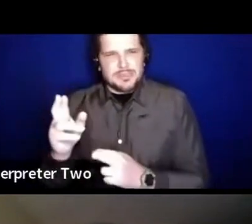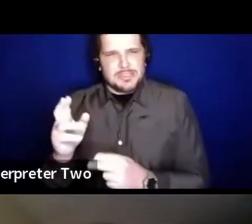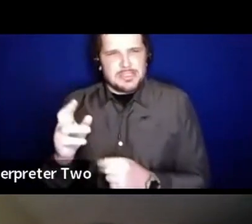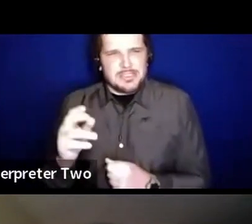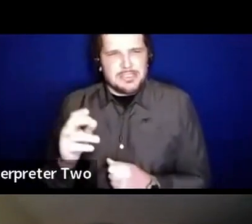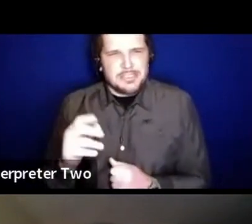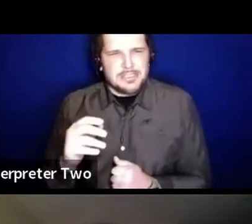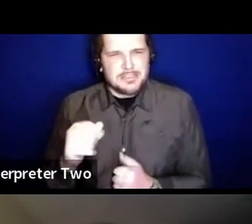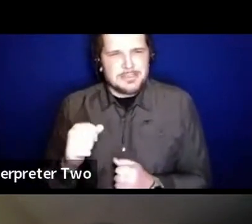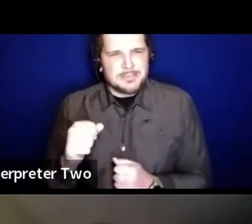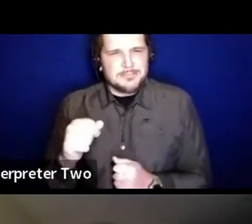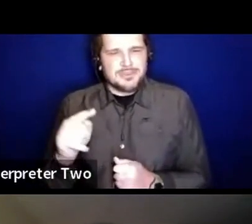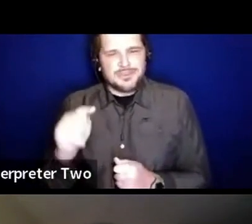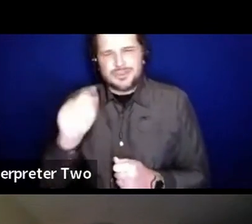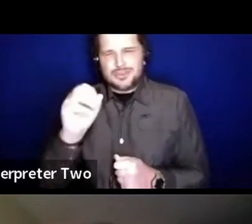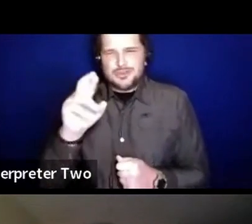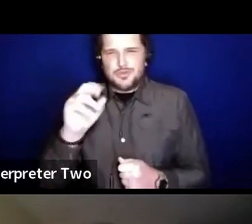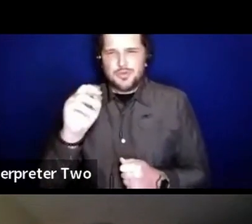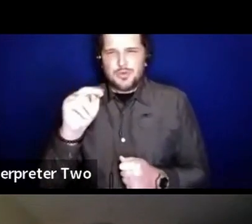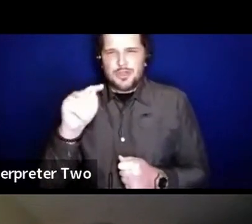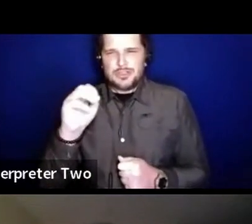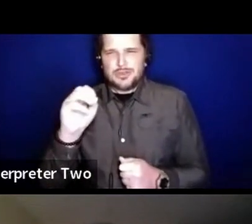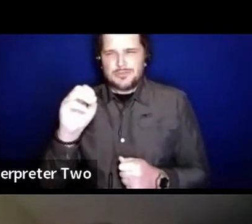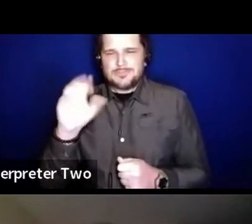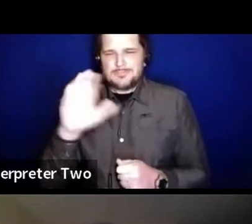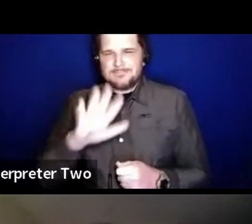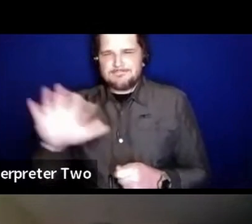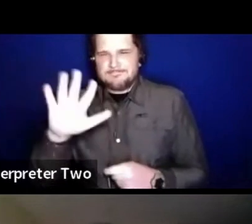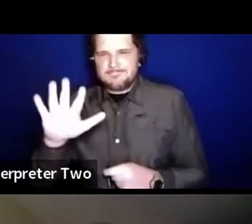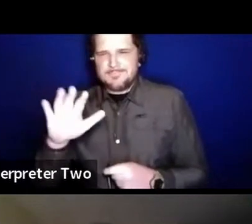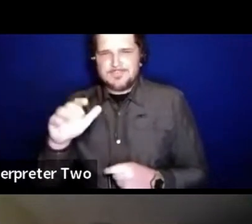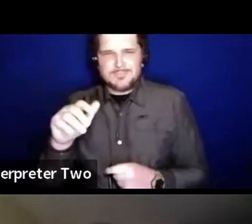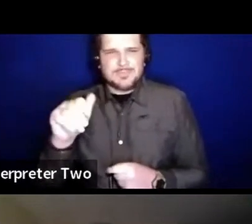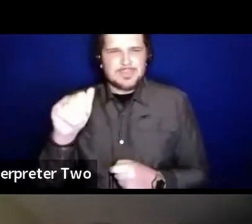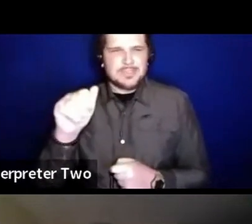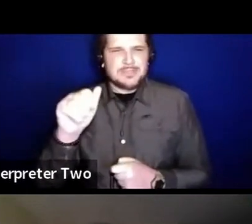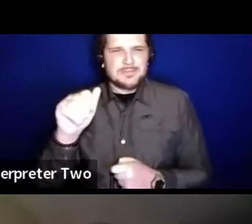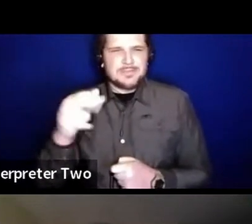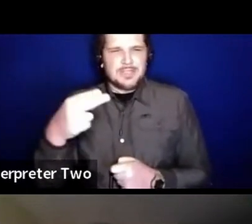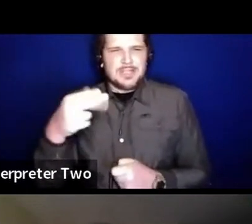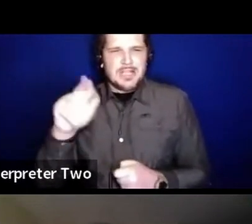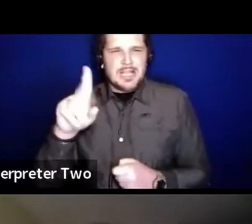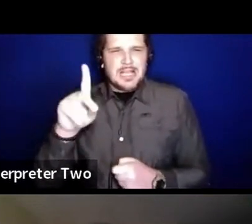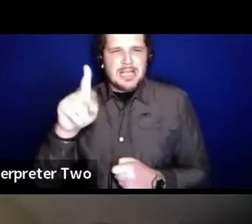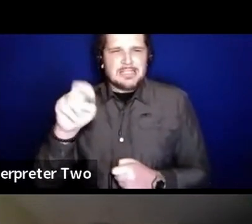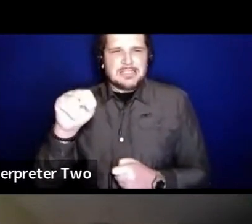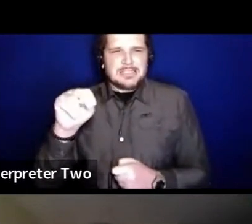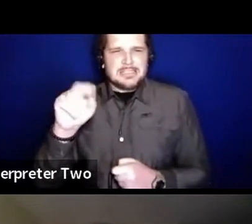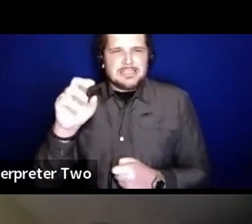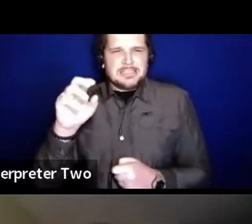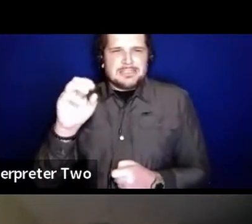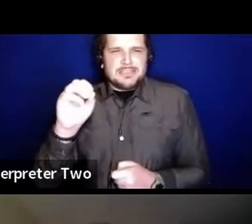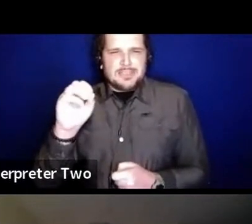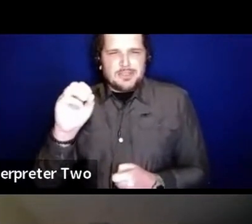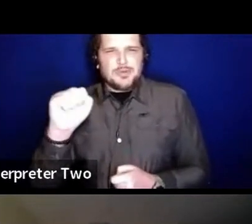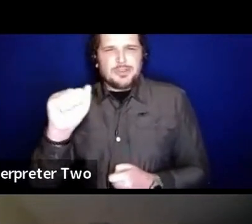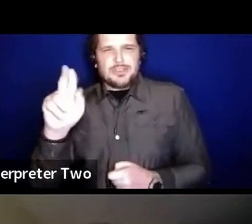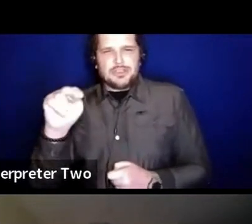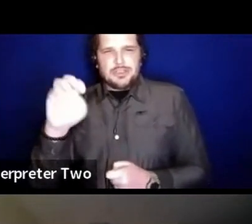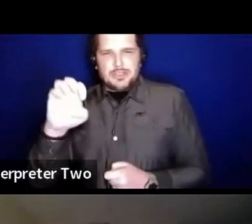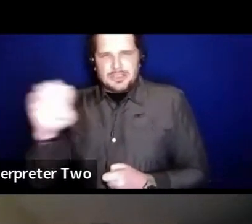territory, which is the land of the Anishinaabe, Haudenosaunee, Mississauga of the New